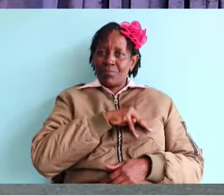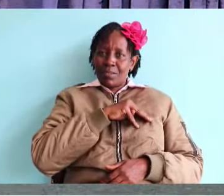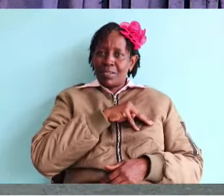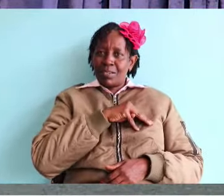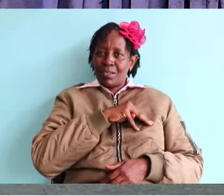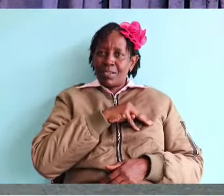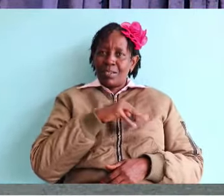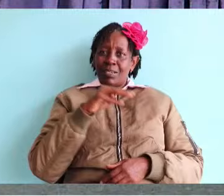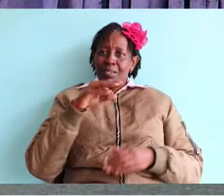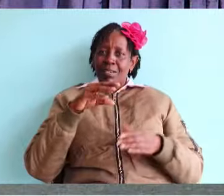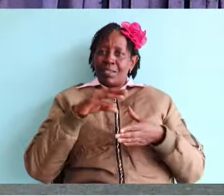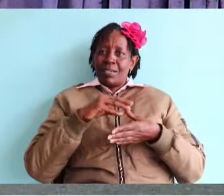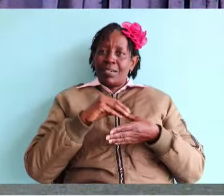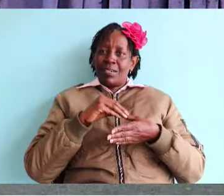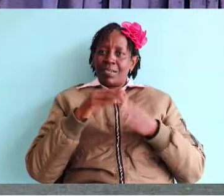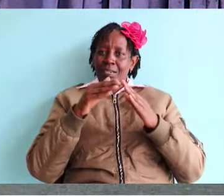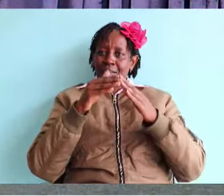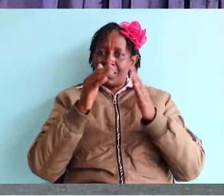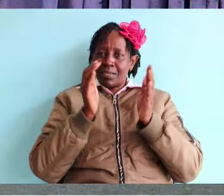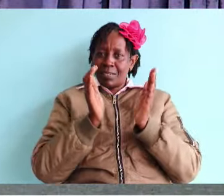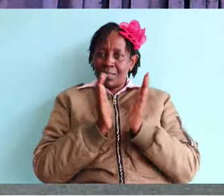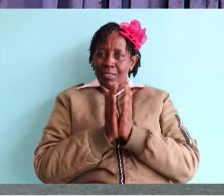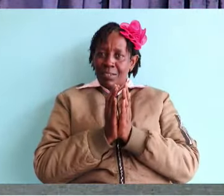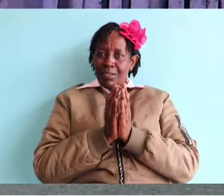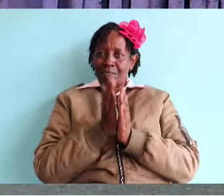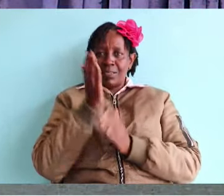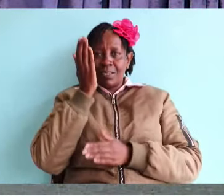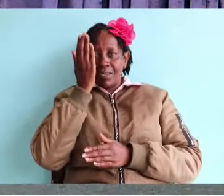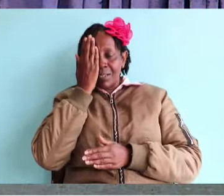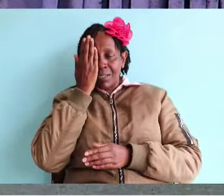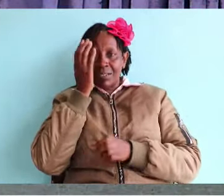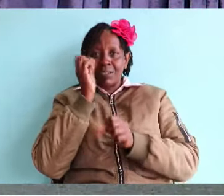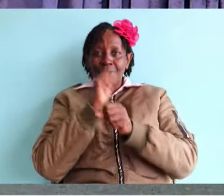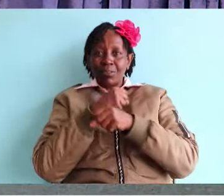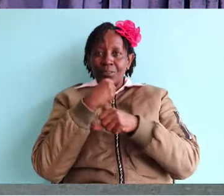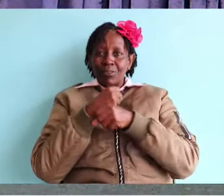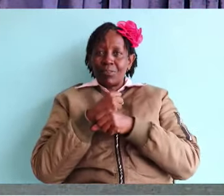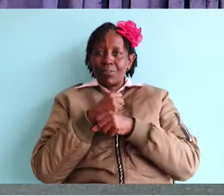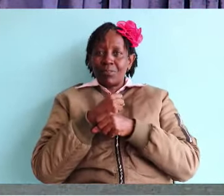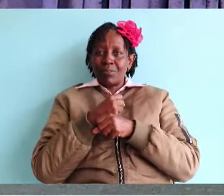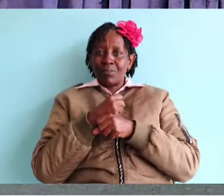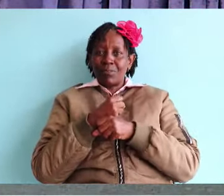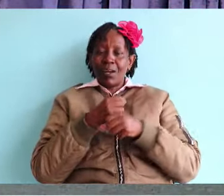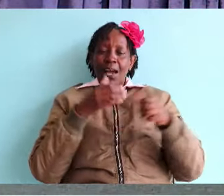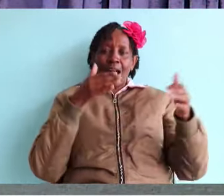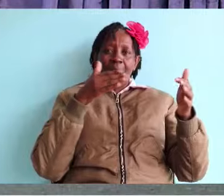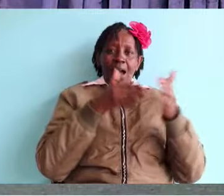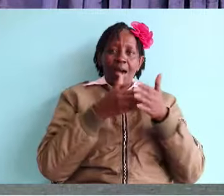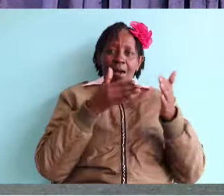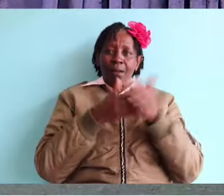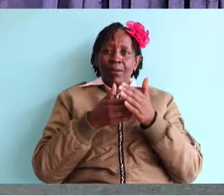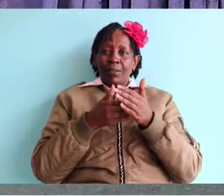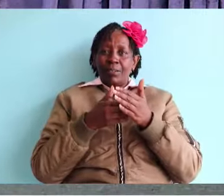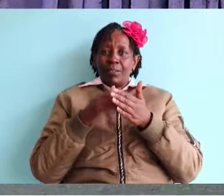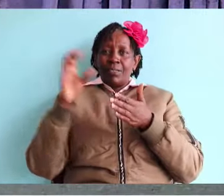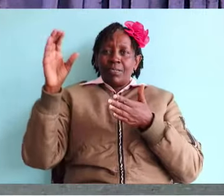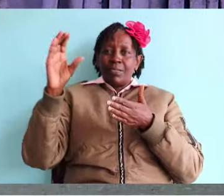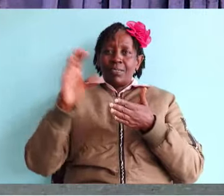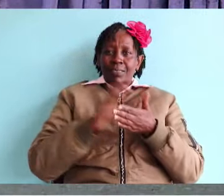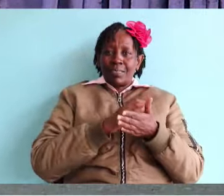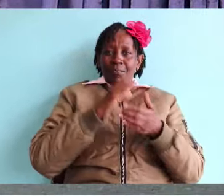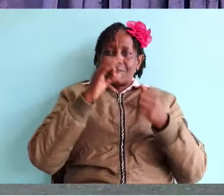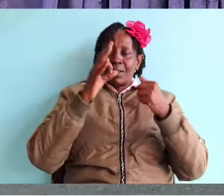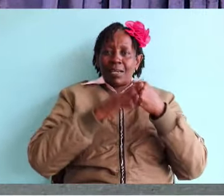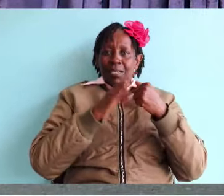Gideon was leading the Israelites to do against the Midianites. But we begin chapter 8 looking at